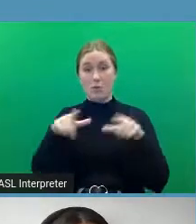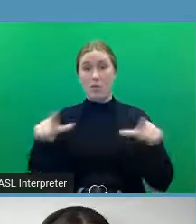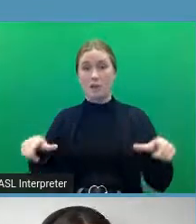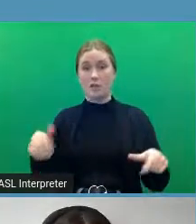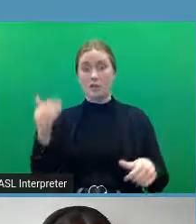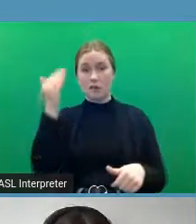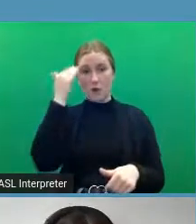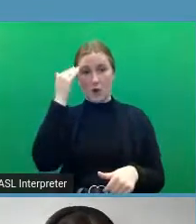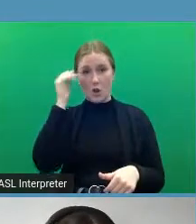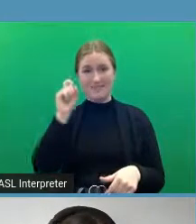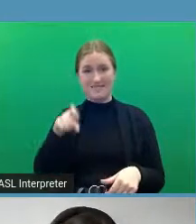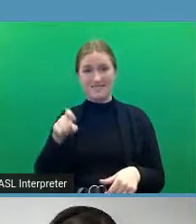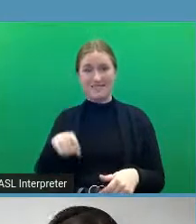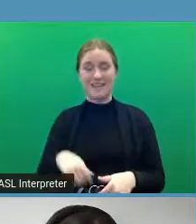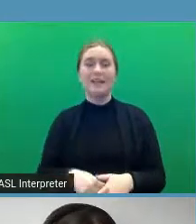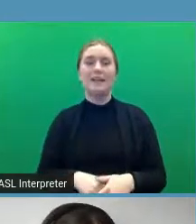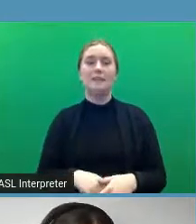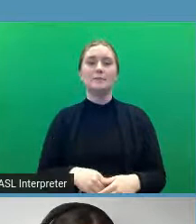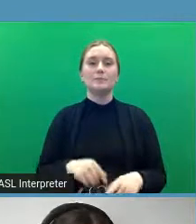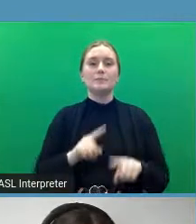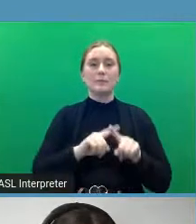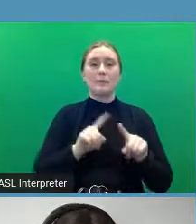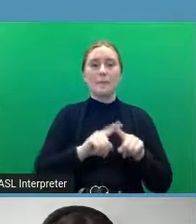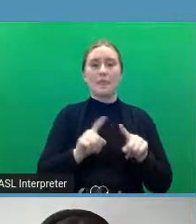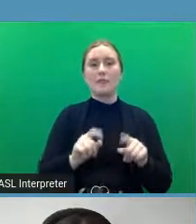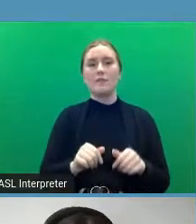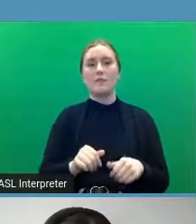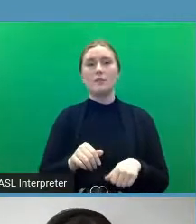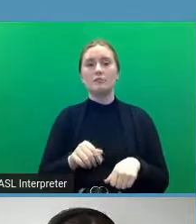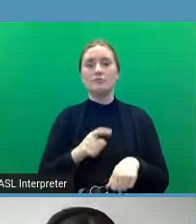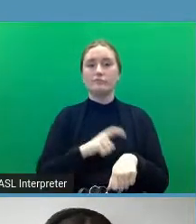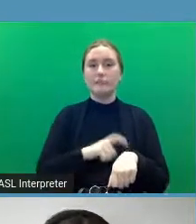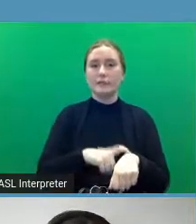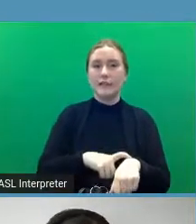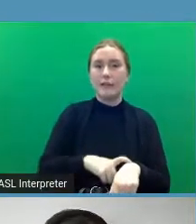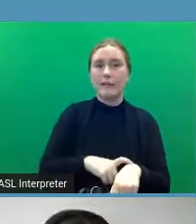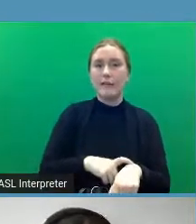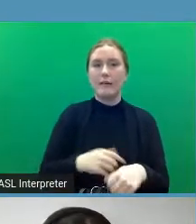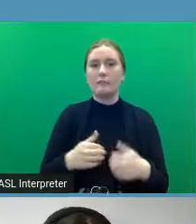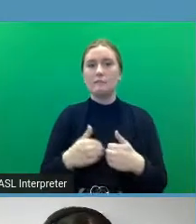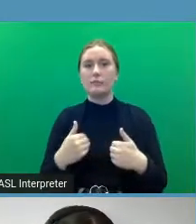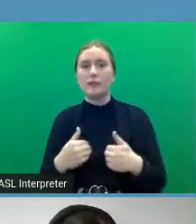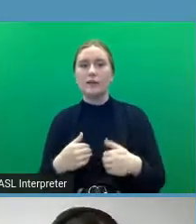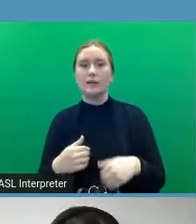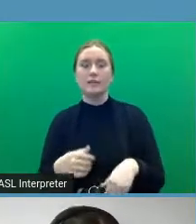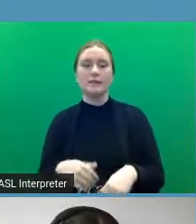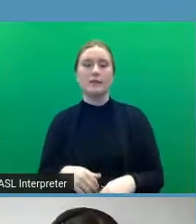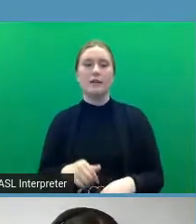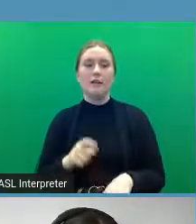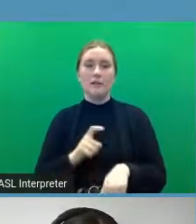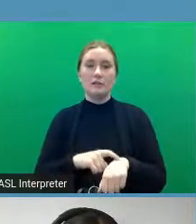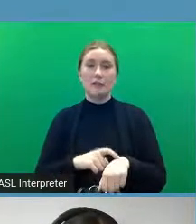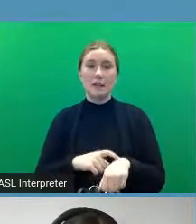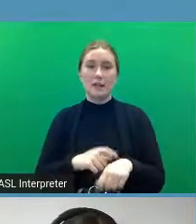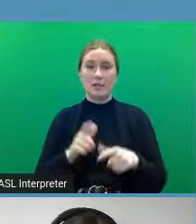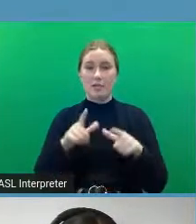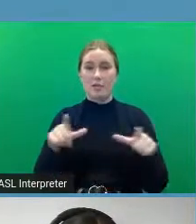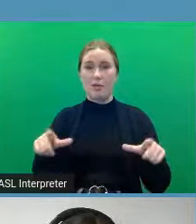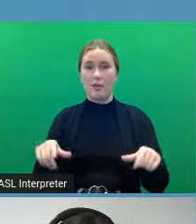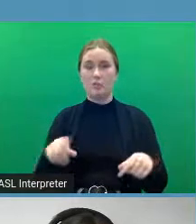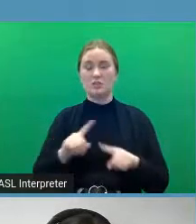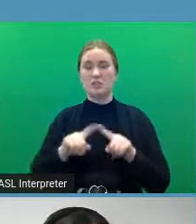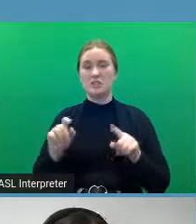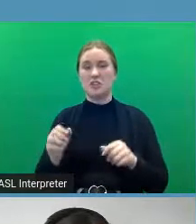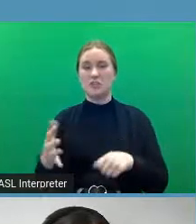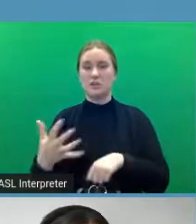bit of space on the English to accommodate the additional words. And so different languages take up different amounts of time. And